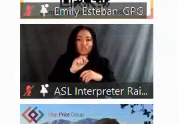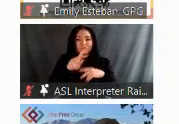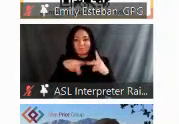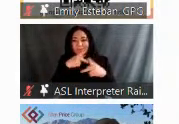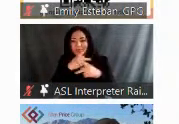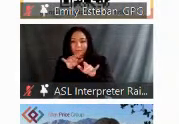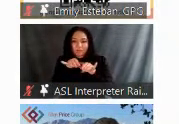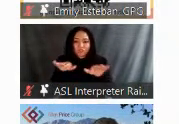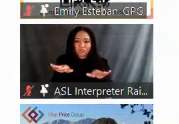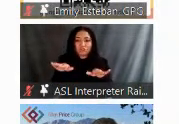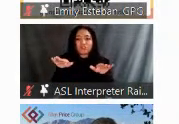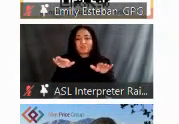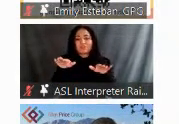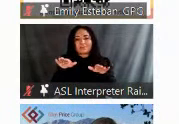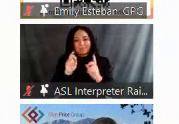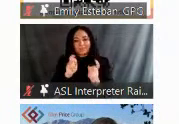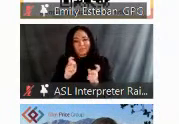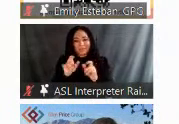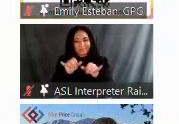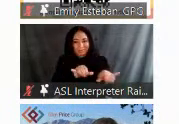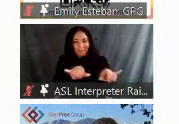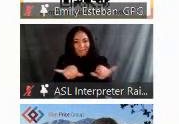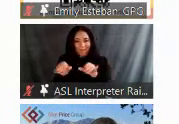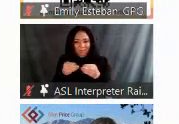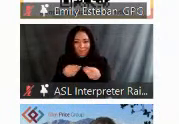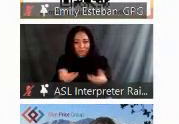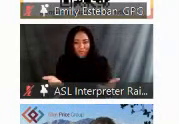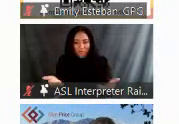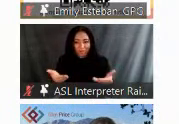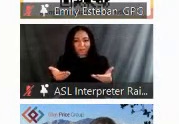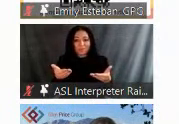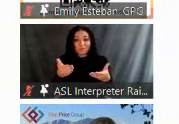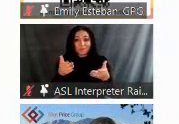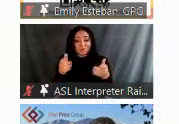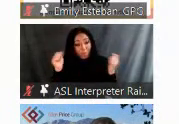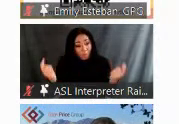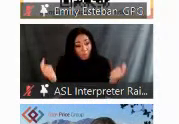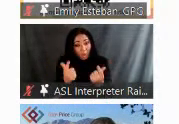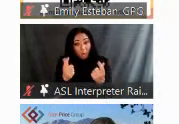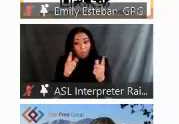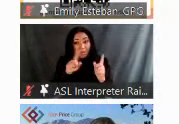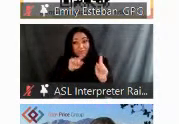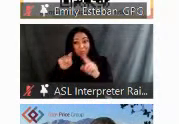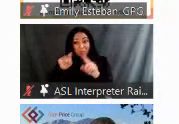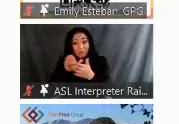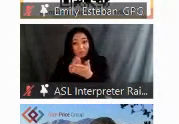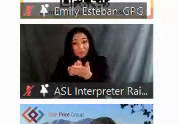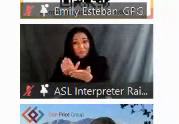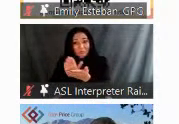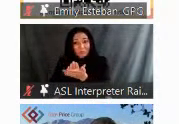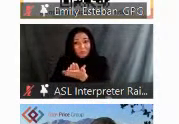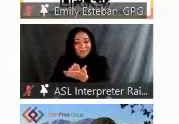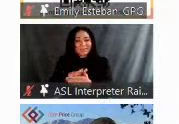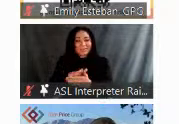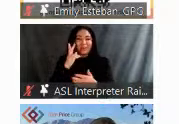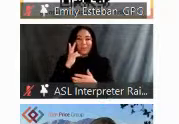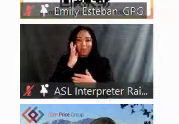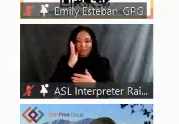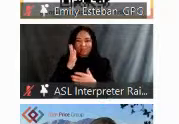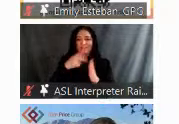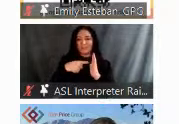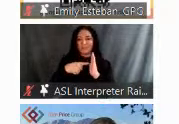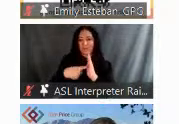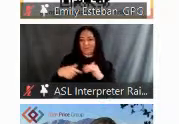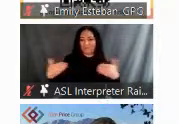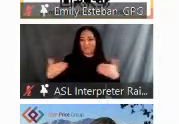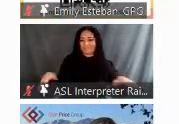material, I think it's gonna be very good, because all those kids, when they go to school, they're gonna show that they have something already that's